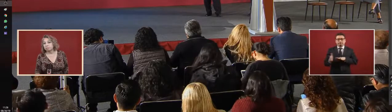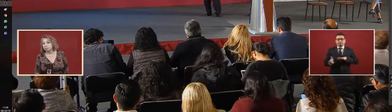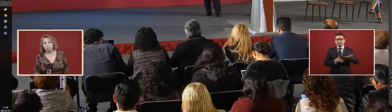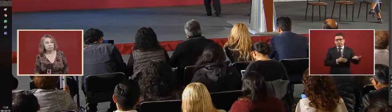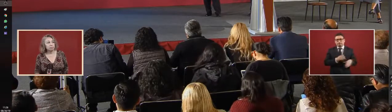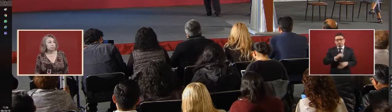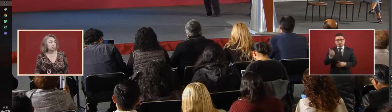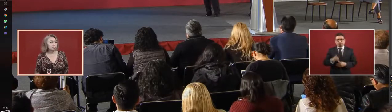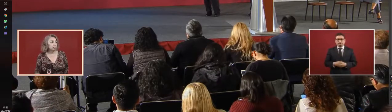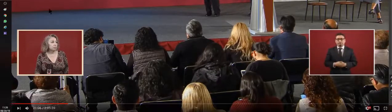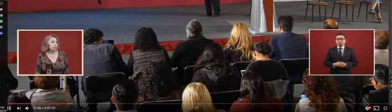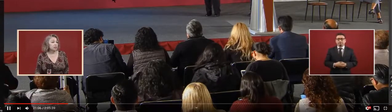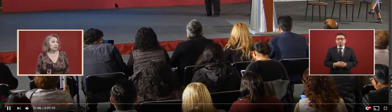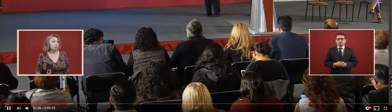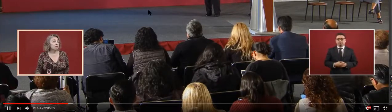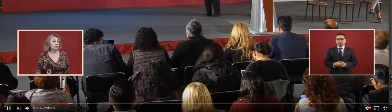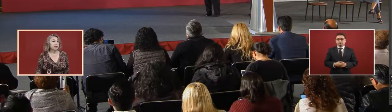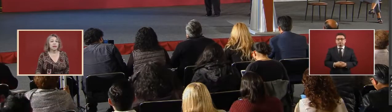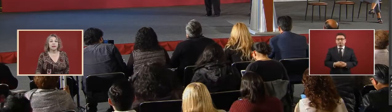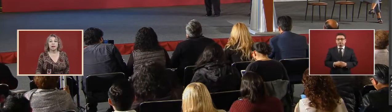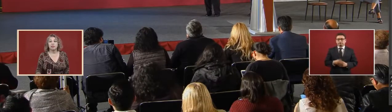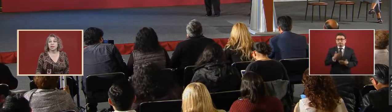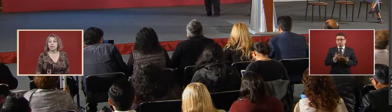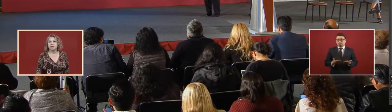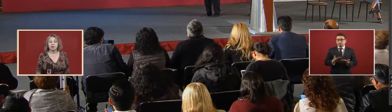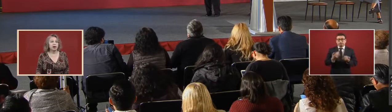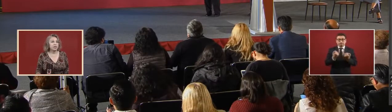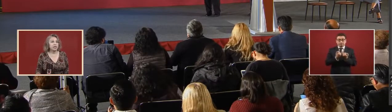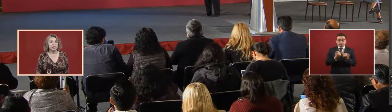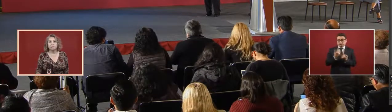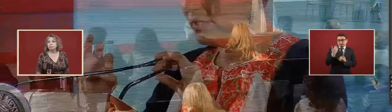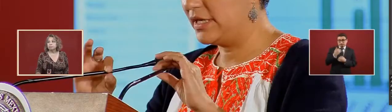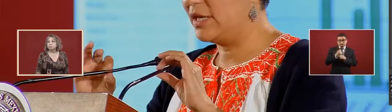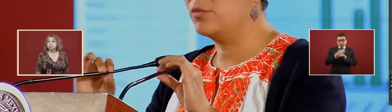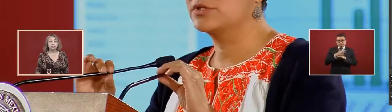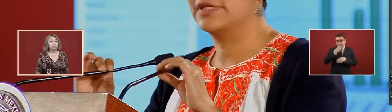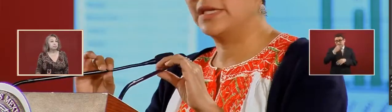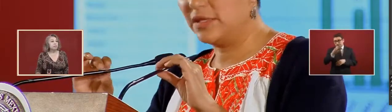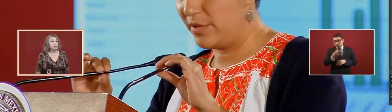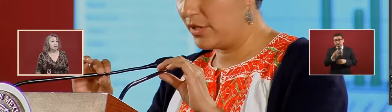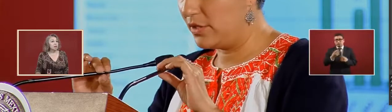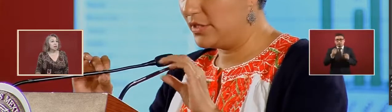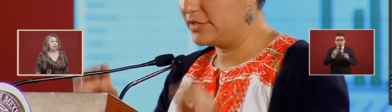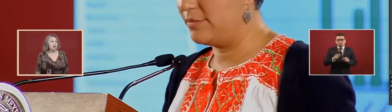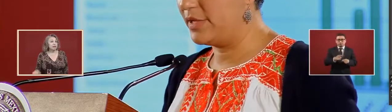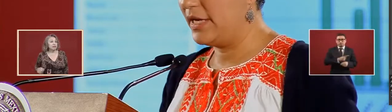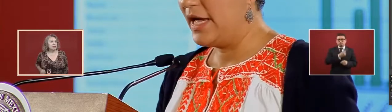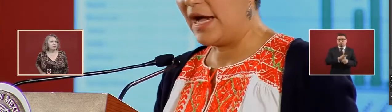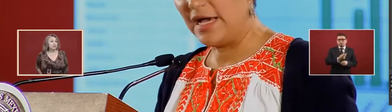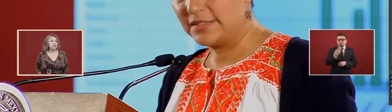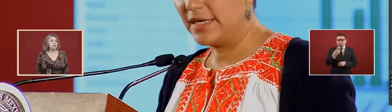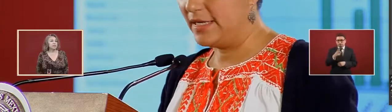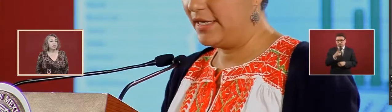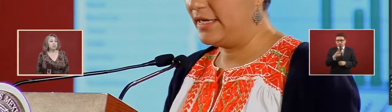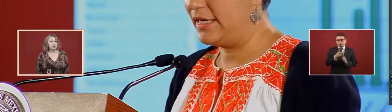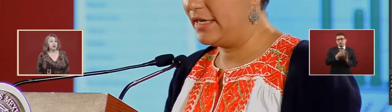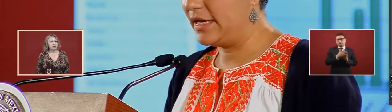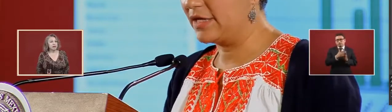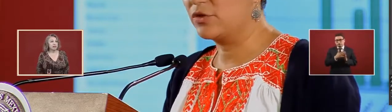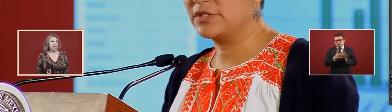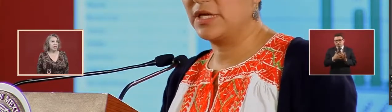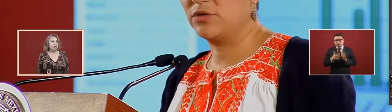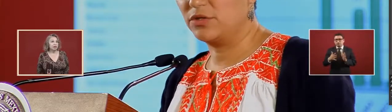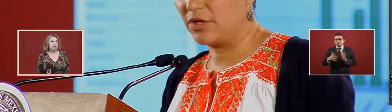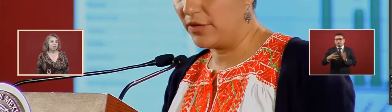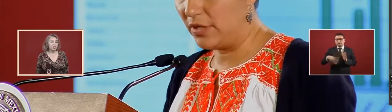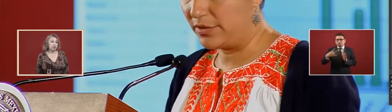favor. Ahora bien, tal como habíamos venido informando anteriormente, tenemos desde el 1 de diciembre as of the 1st of December el